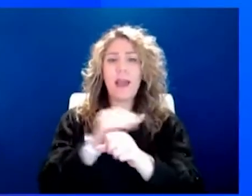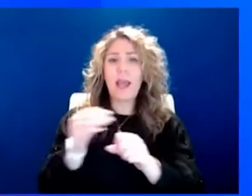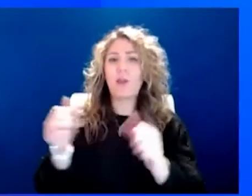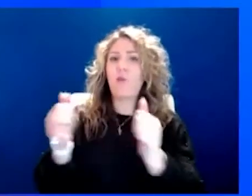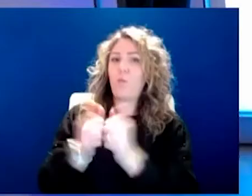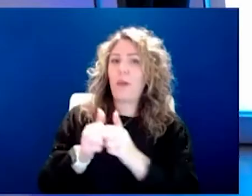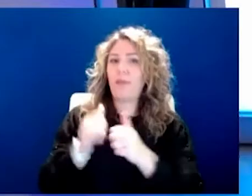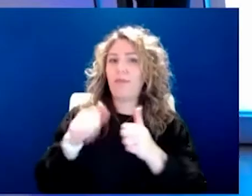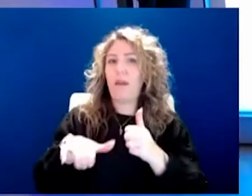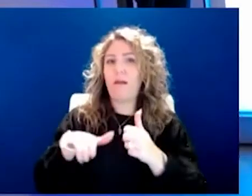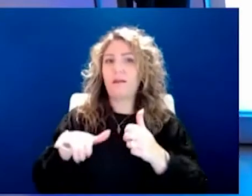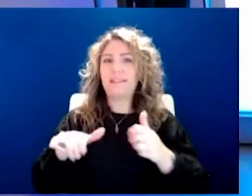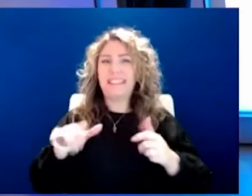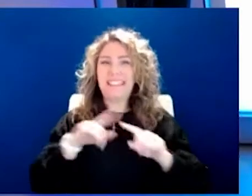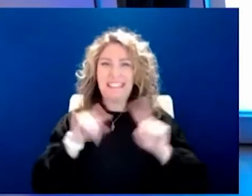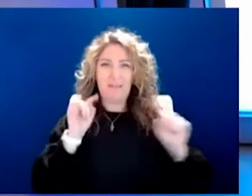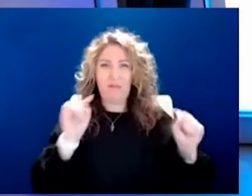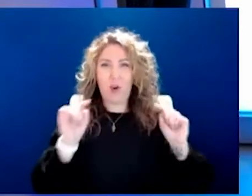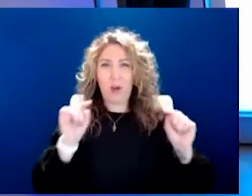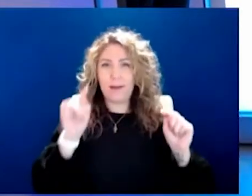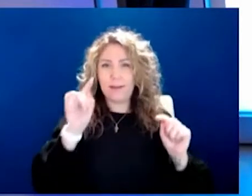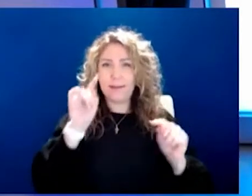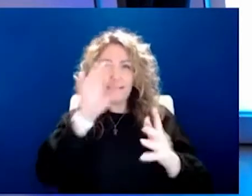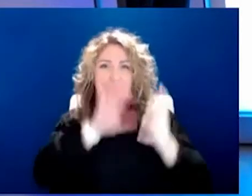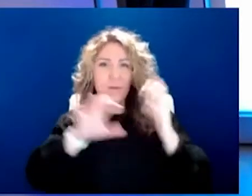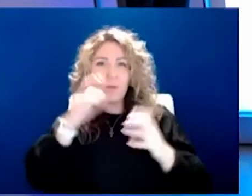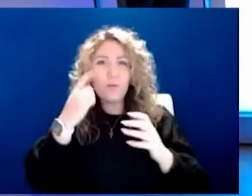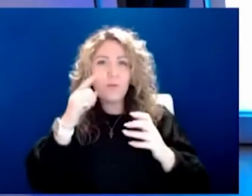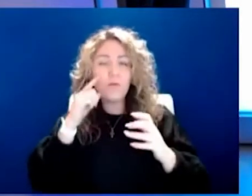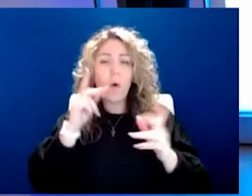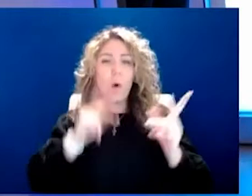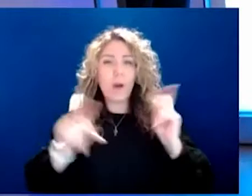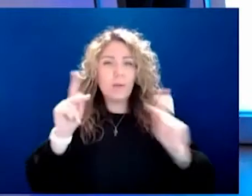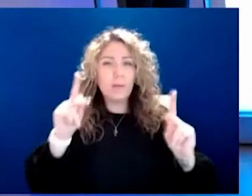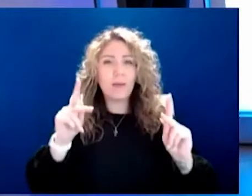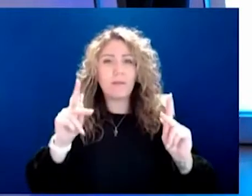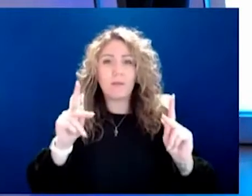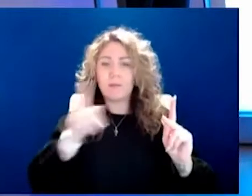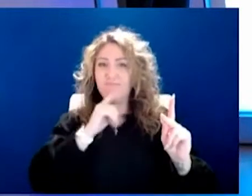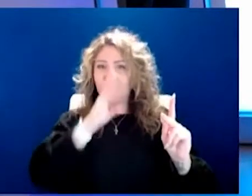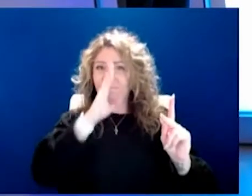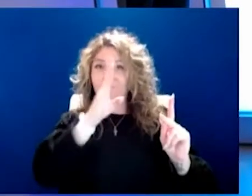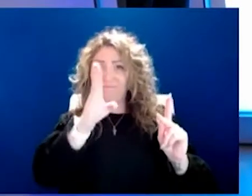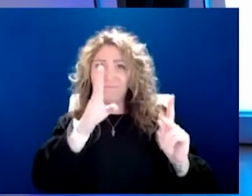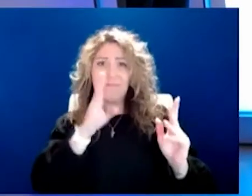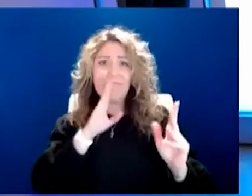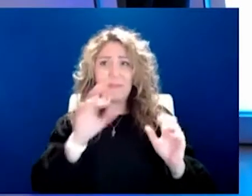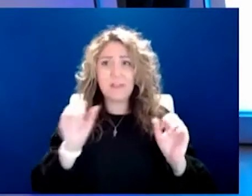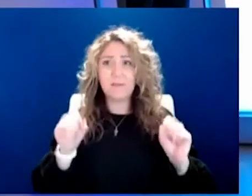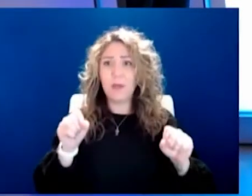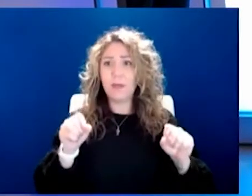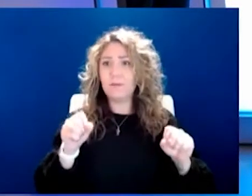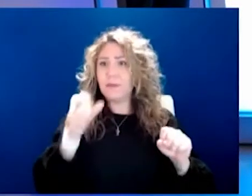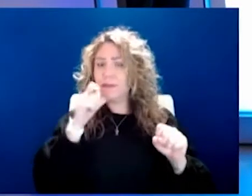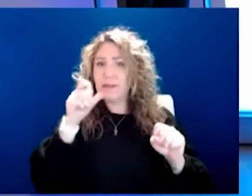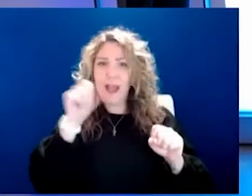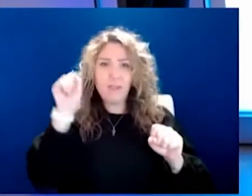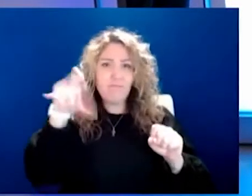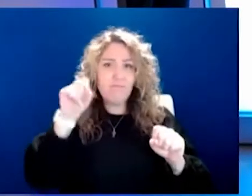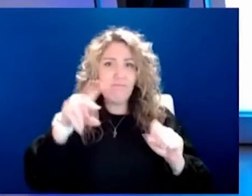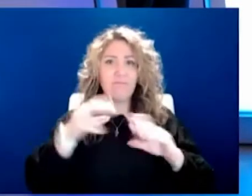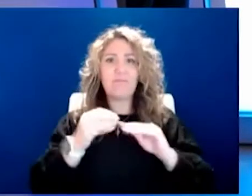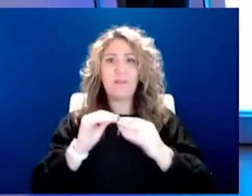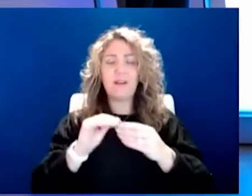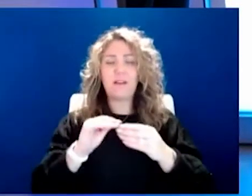things. And I think that is confusing for the public. And we want to be as straightforward as possible and not just give them numbers. We want to give them numbers